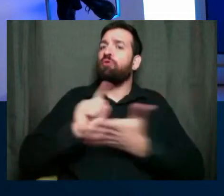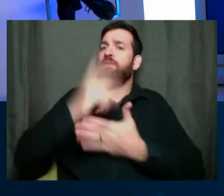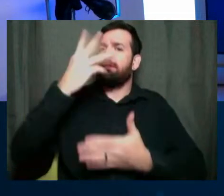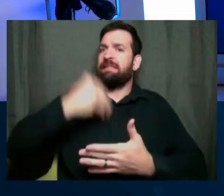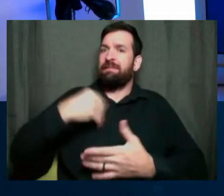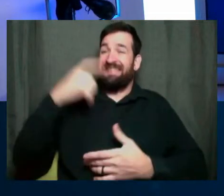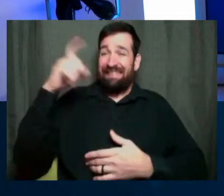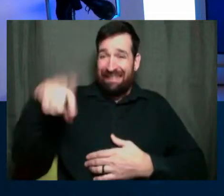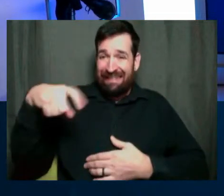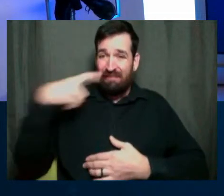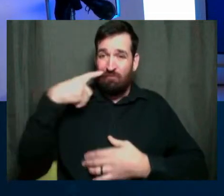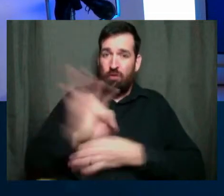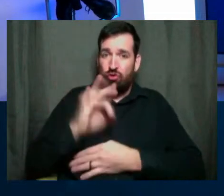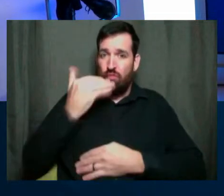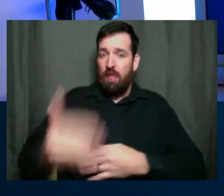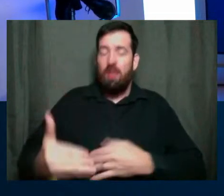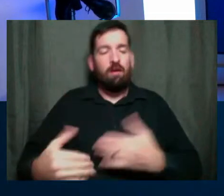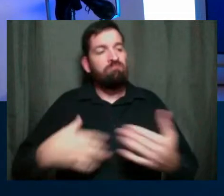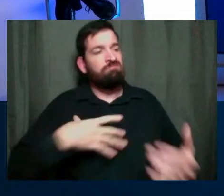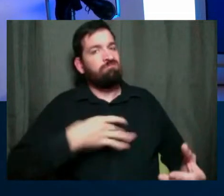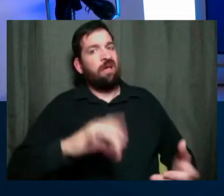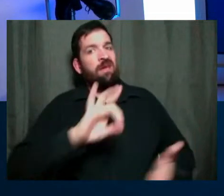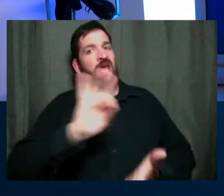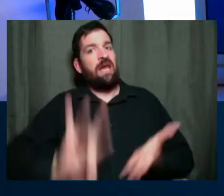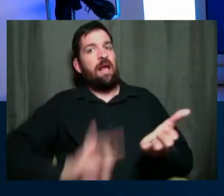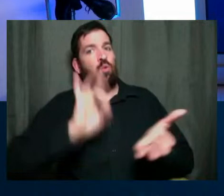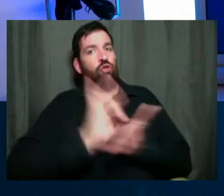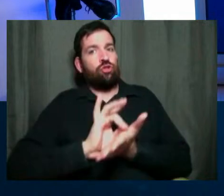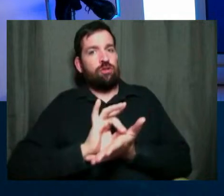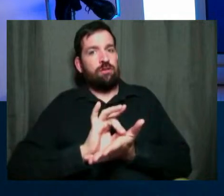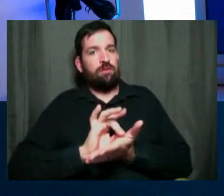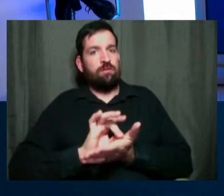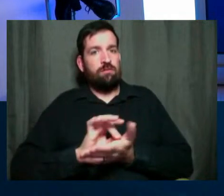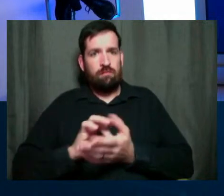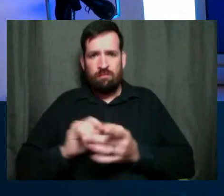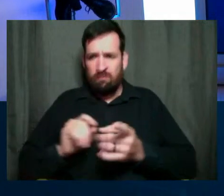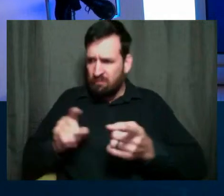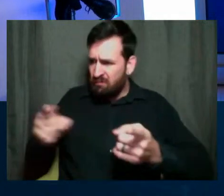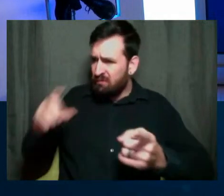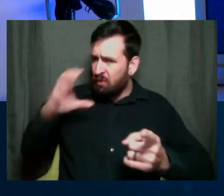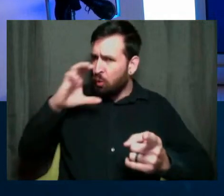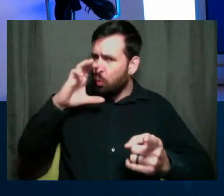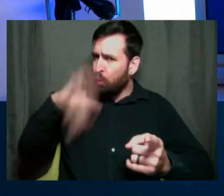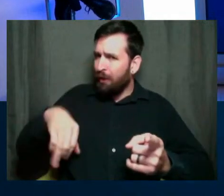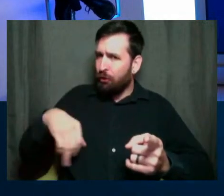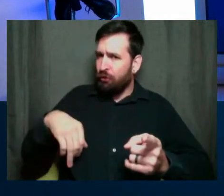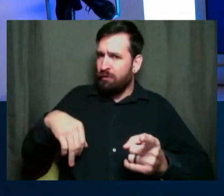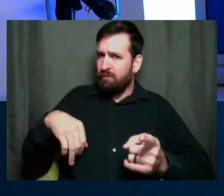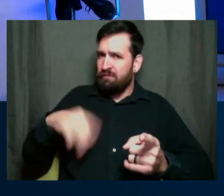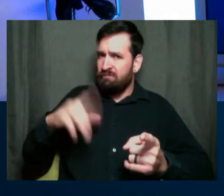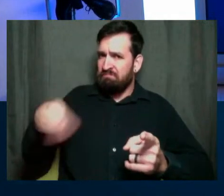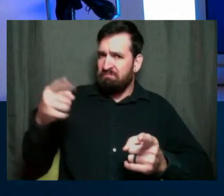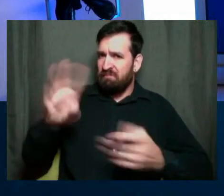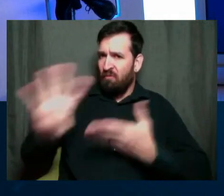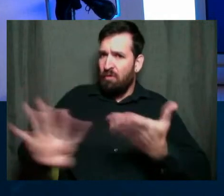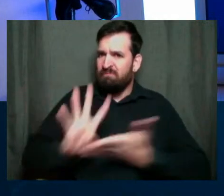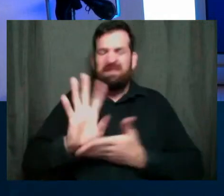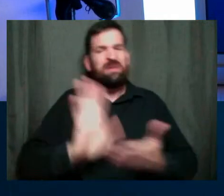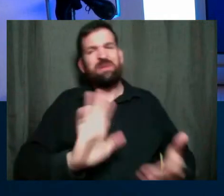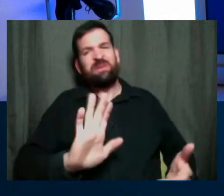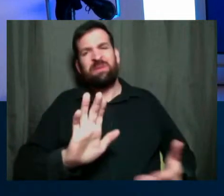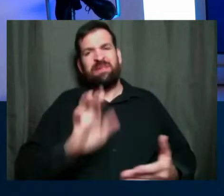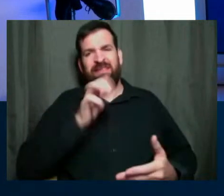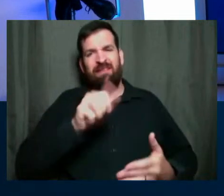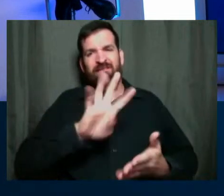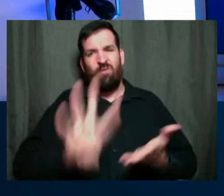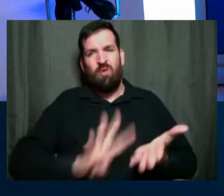I like a good 8 hours. You're a good 8 hour. You seem like are you one of those I bet weird, he's I only one of need those 4 short, hour? kind of. Yeah, I may not be a 4-hour guy, but I'm probably a